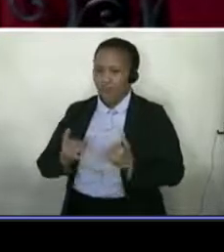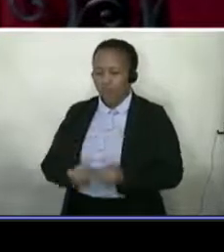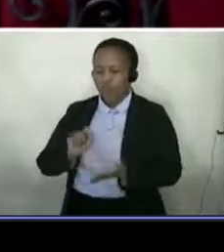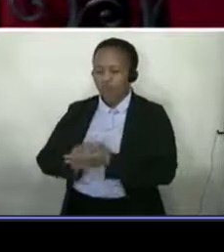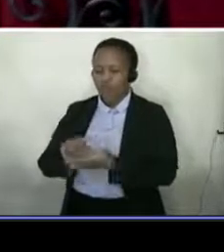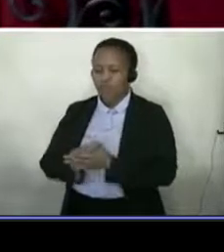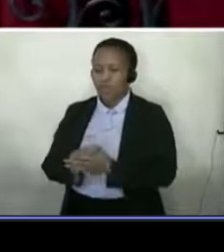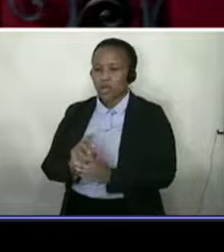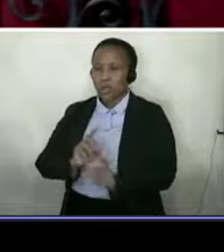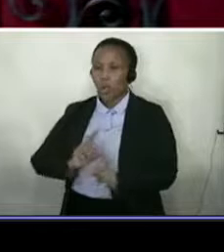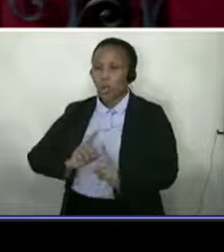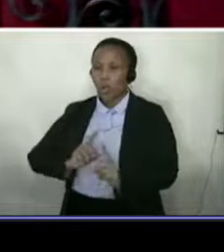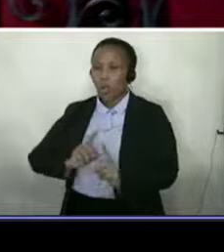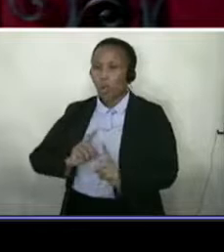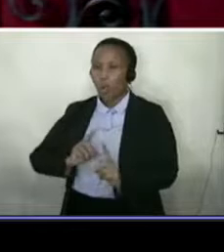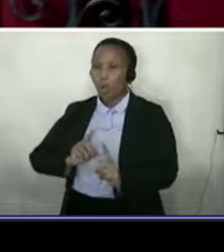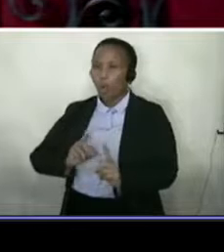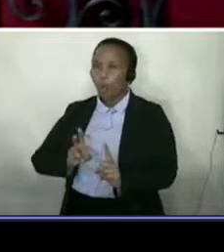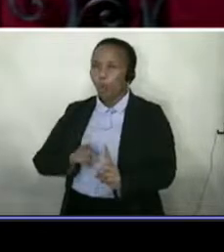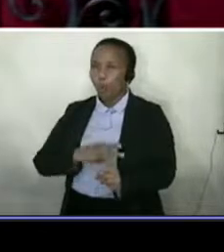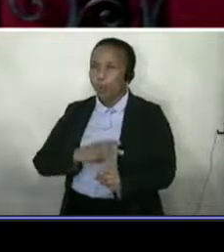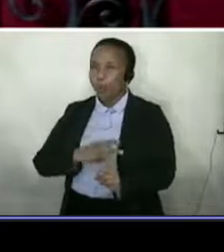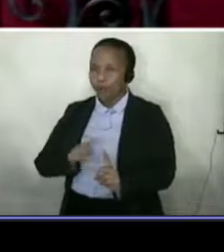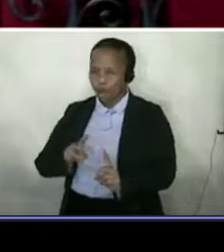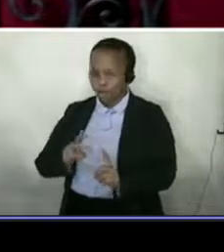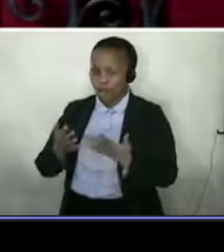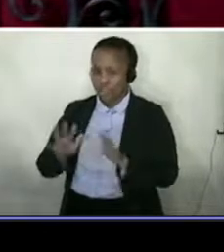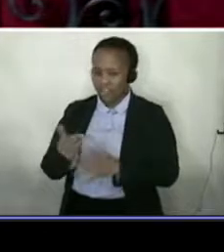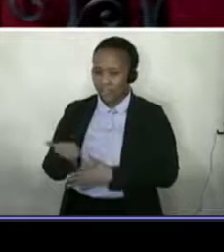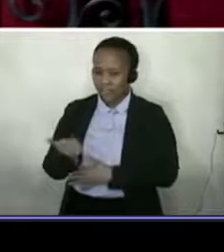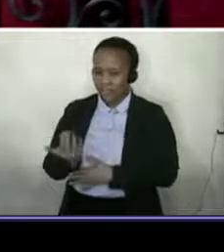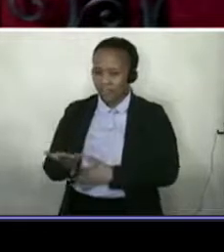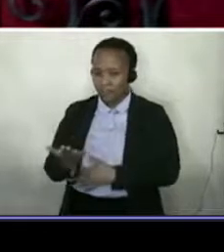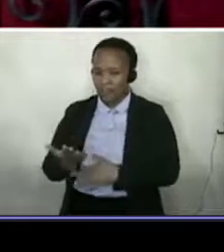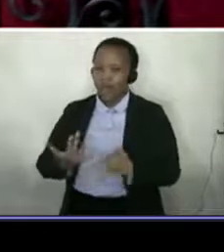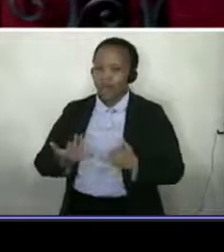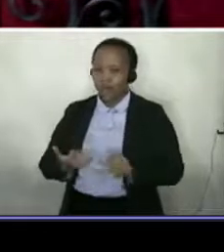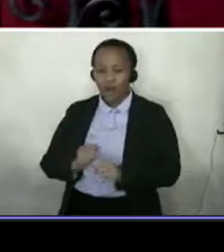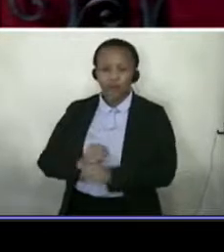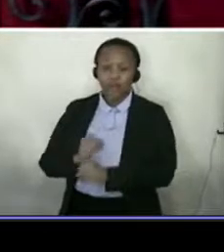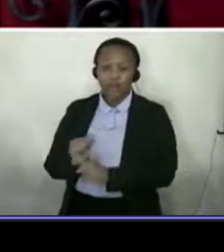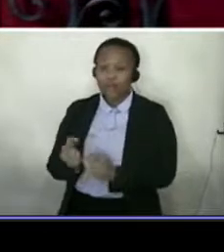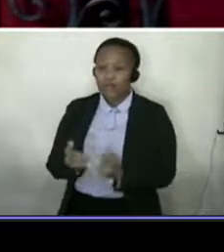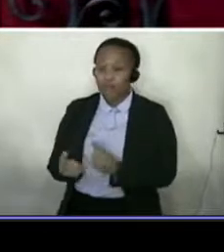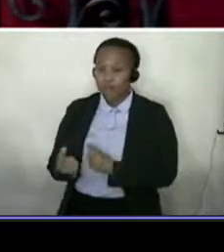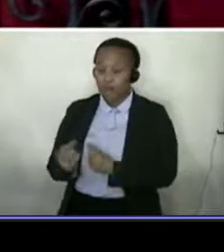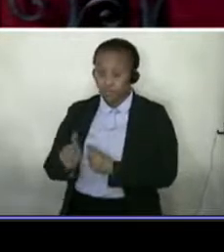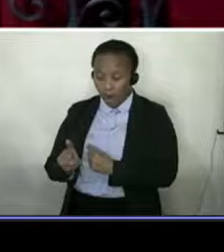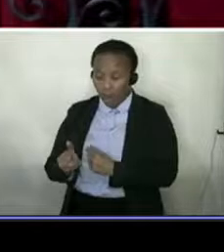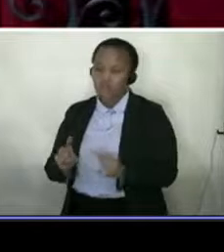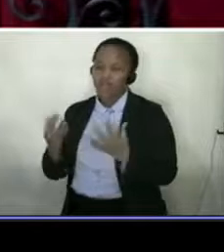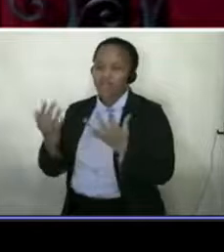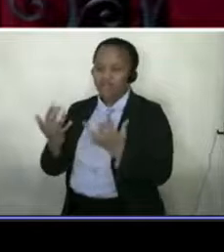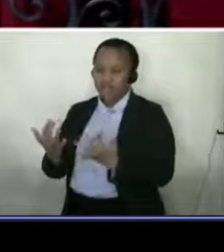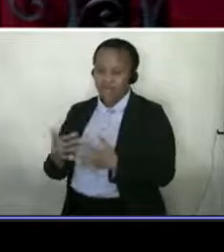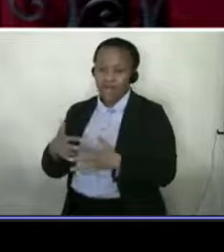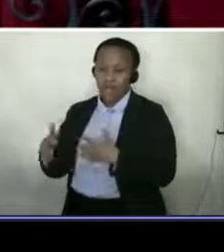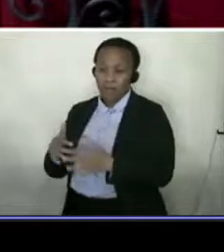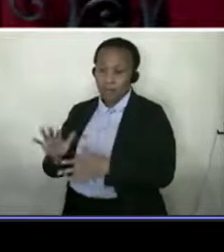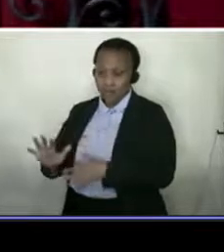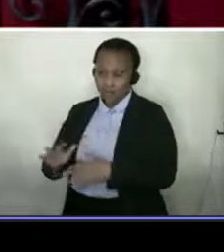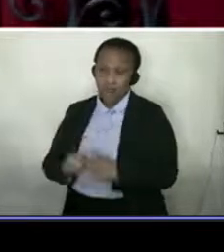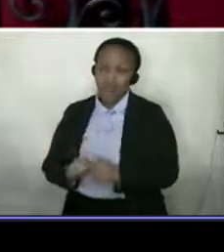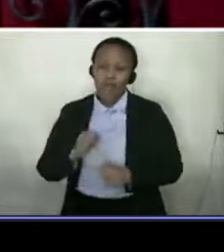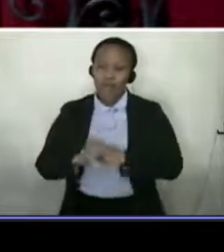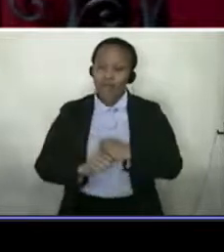was pronounced. The official was transferred to another section, which is not dealing with finance-related matters. An official found guilty on